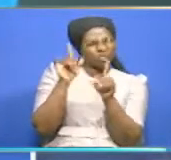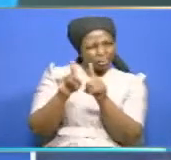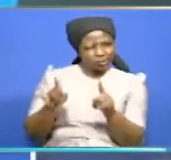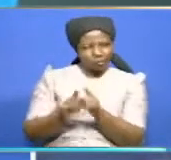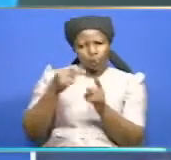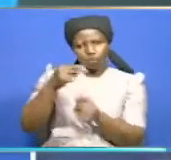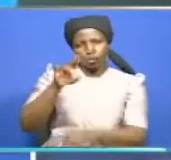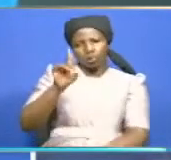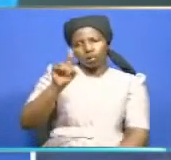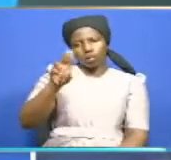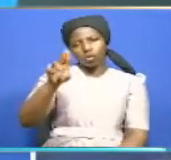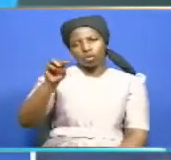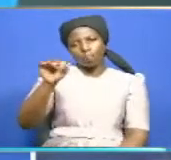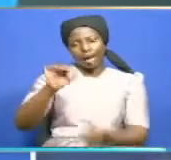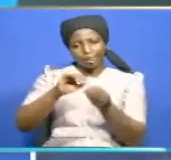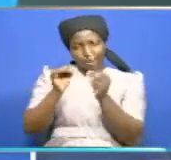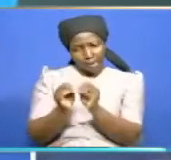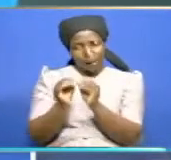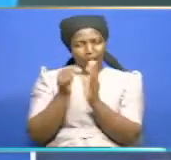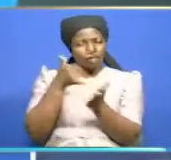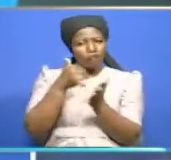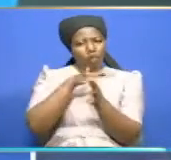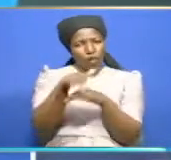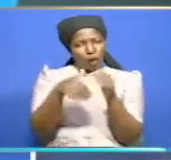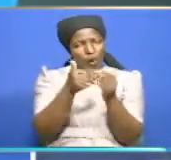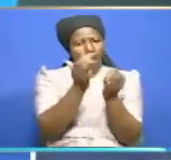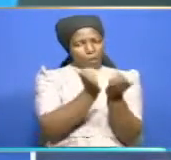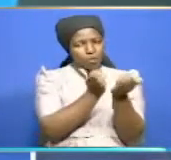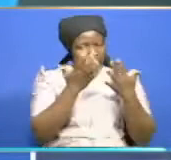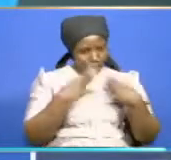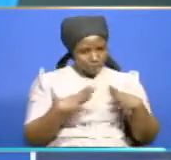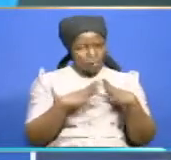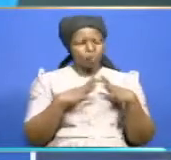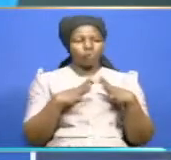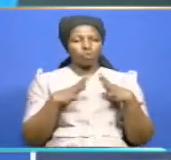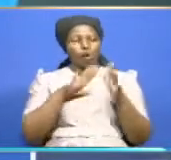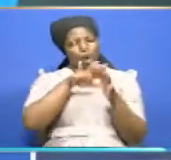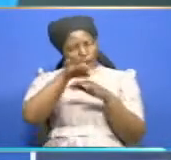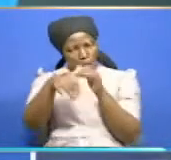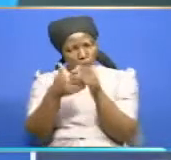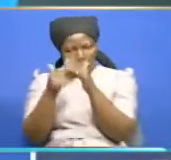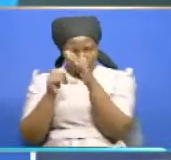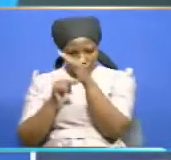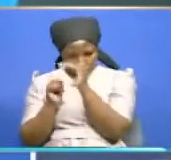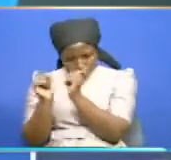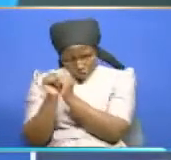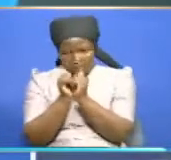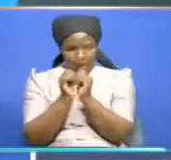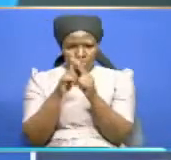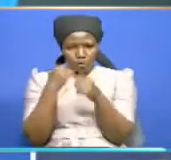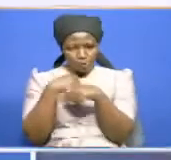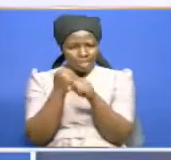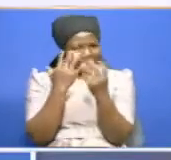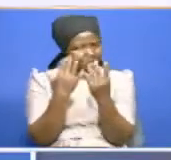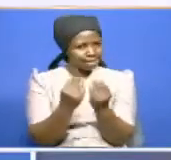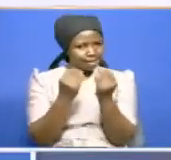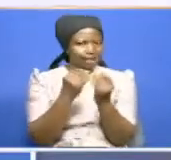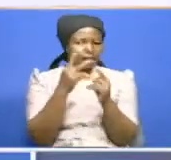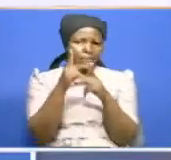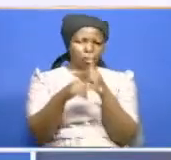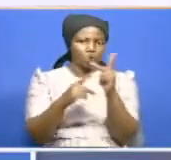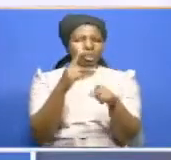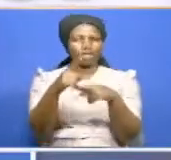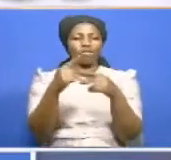brings together all players in the business and trade sector under one roof to ease the process of starting businesses.